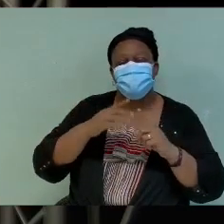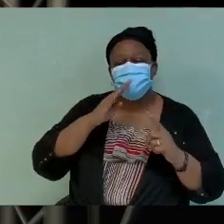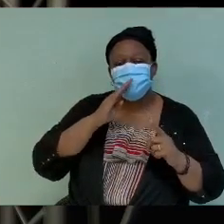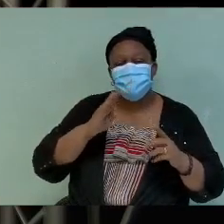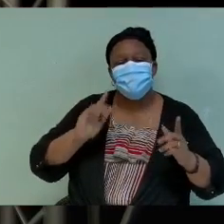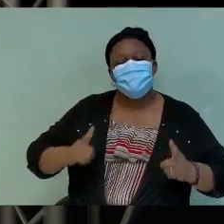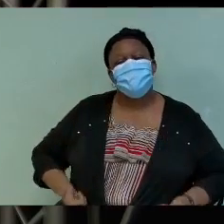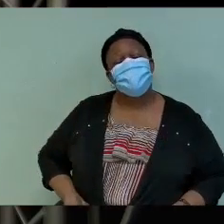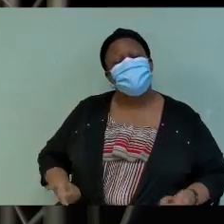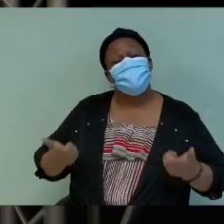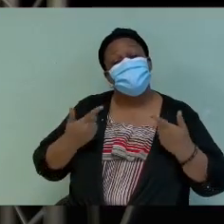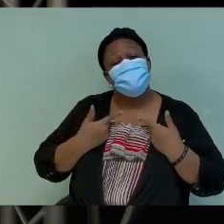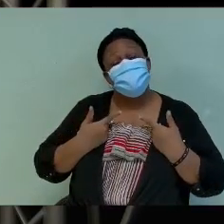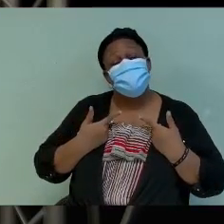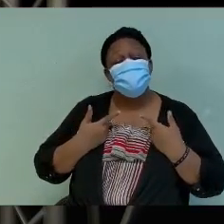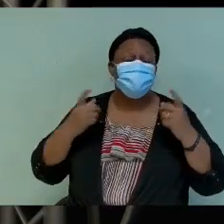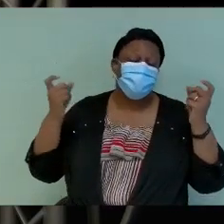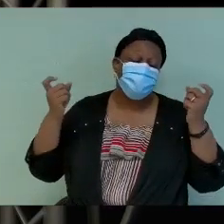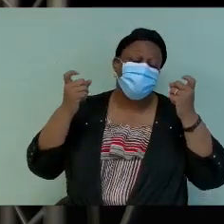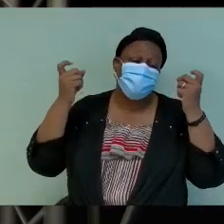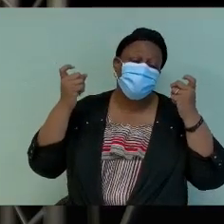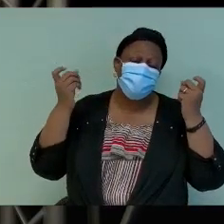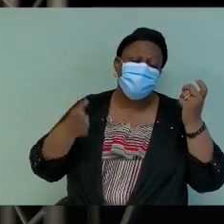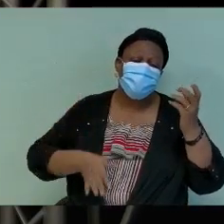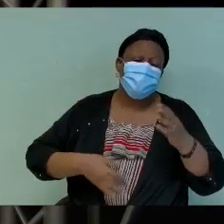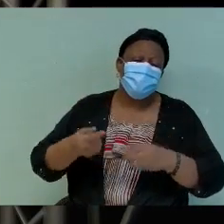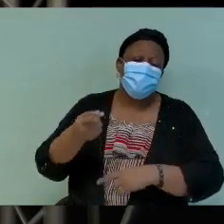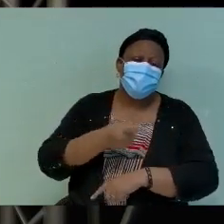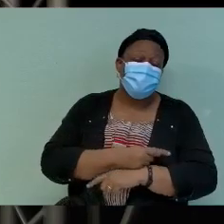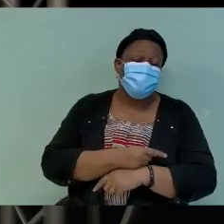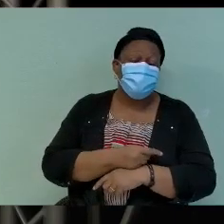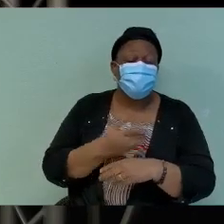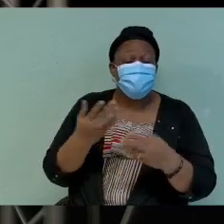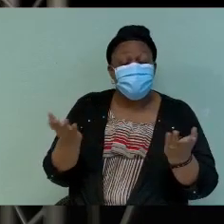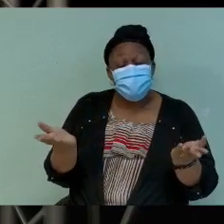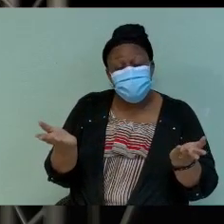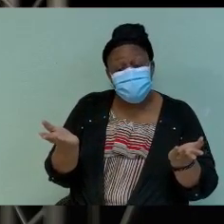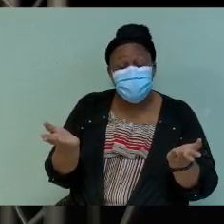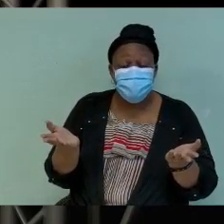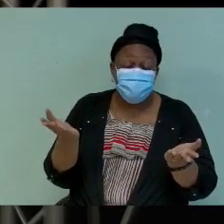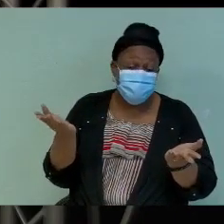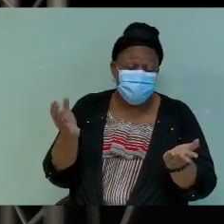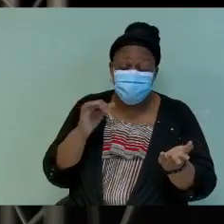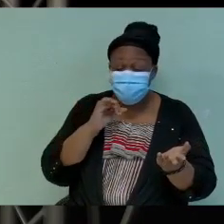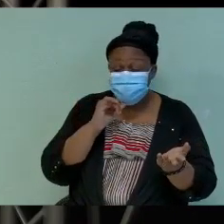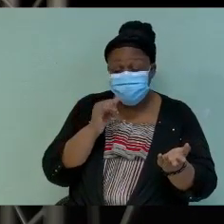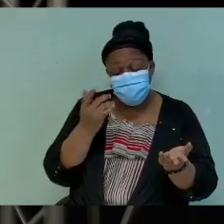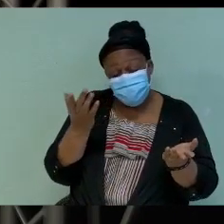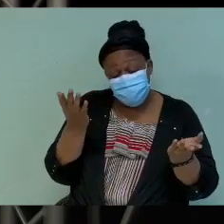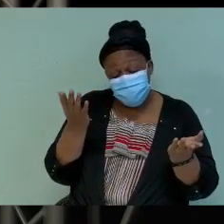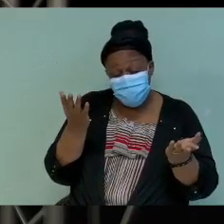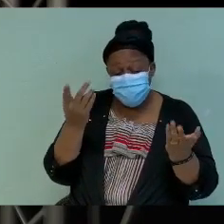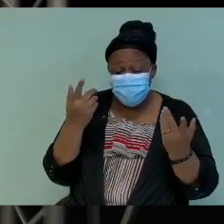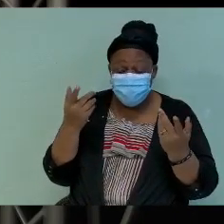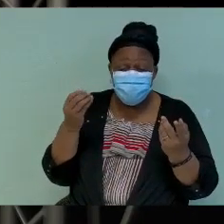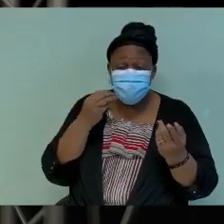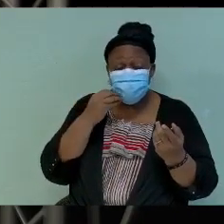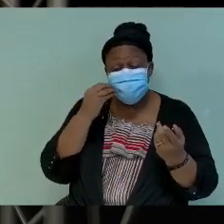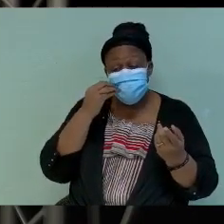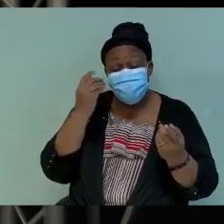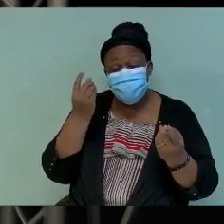and to celebrate birthday, although we are celebrating it under very abnormal circumstances.